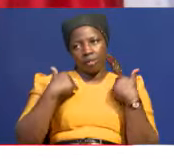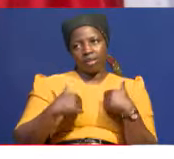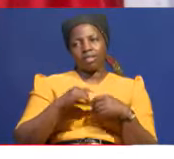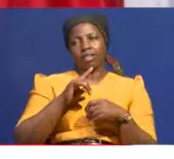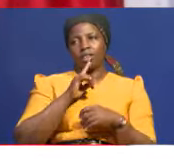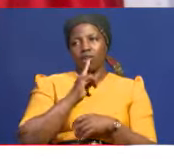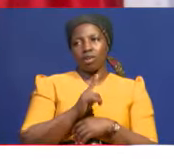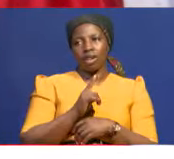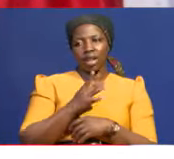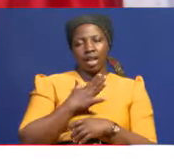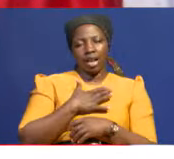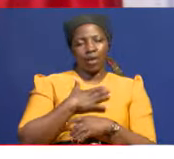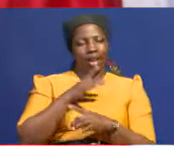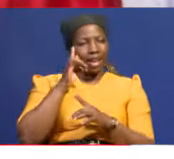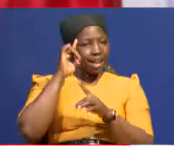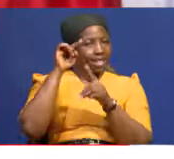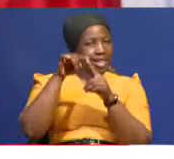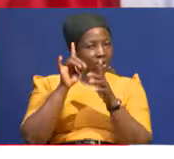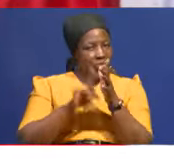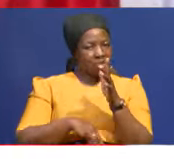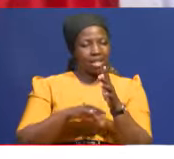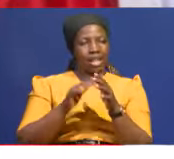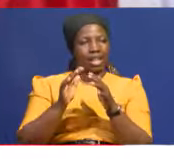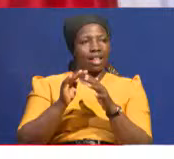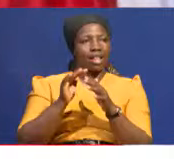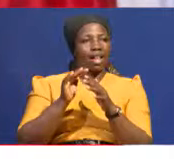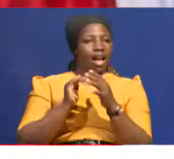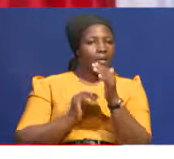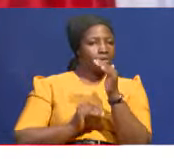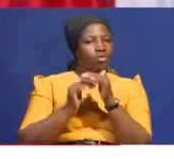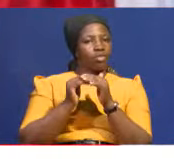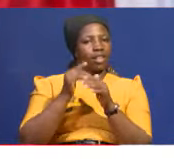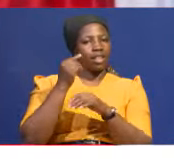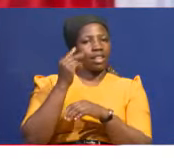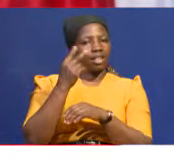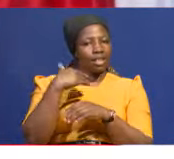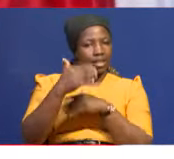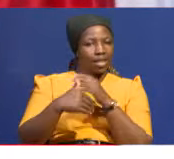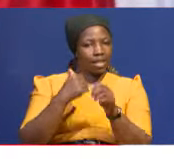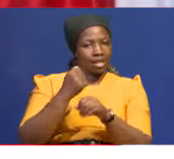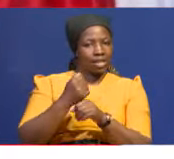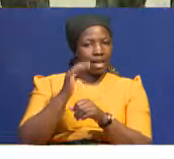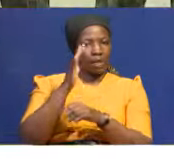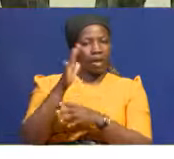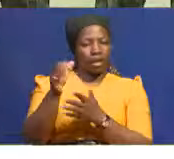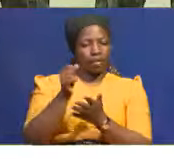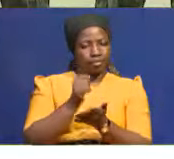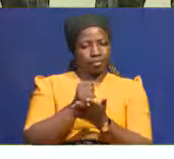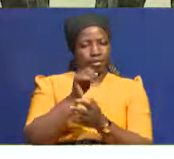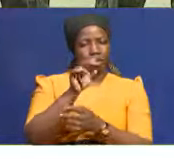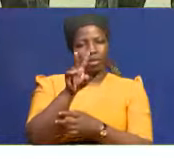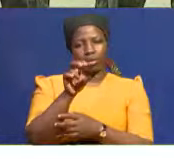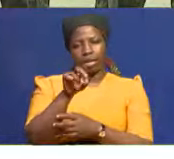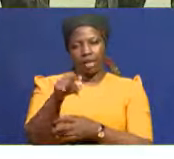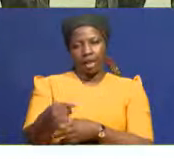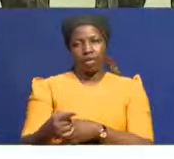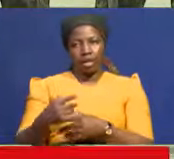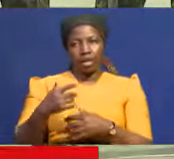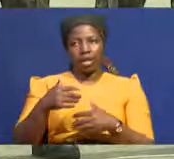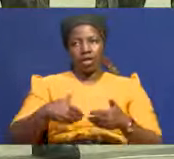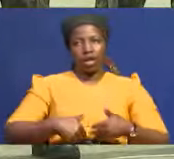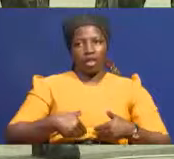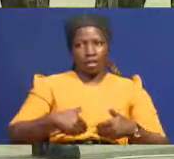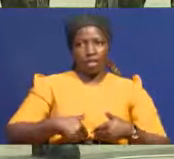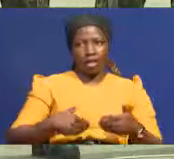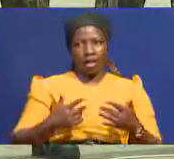by next year, we will recruit 20,000 at a go. And we